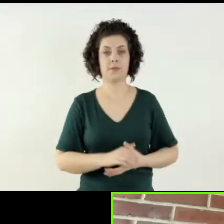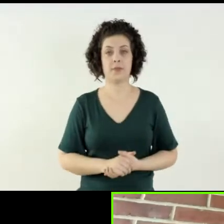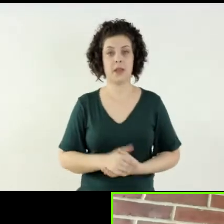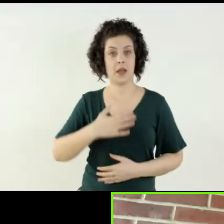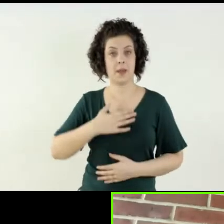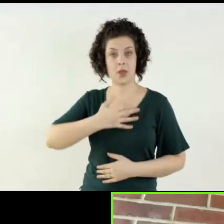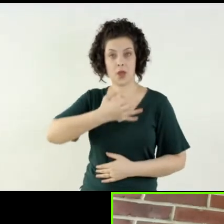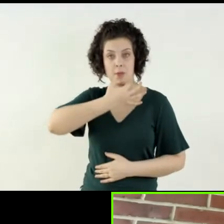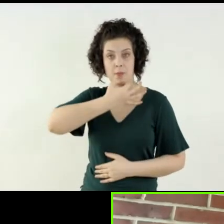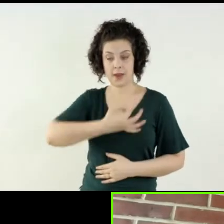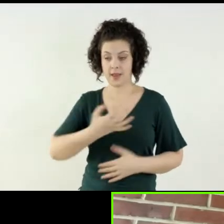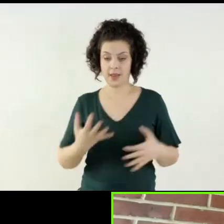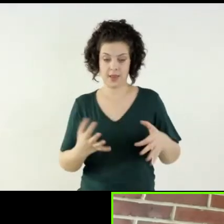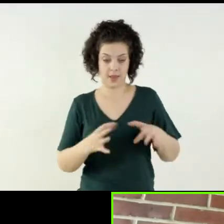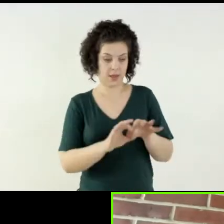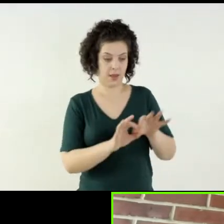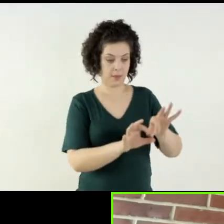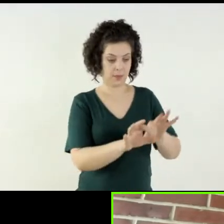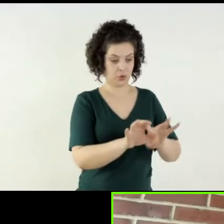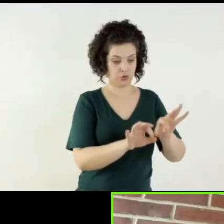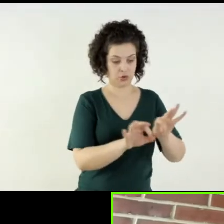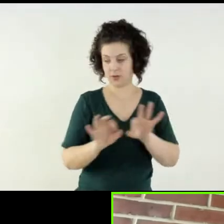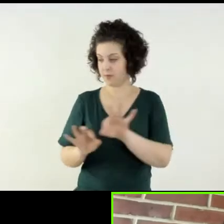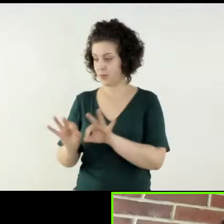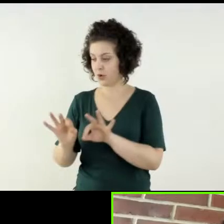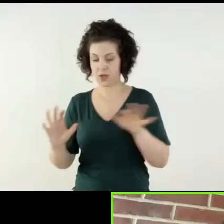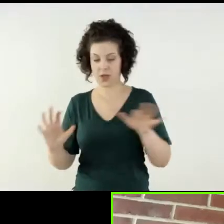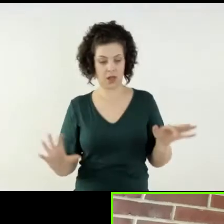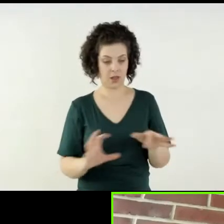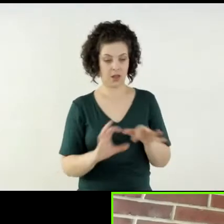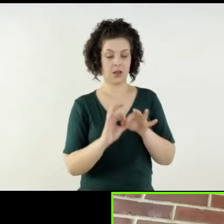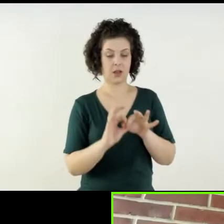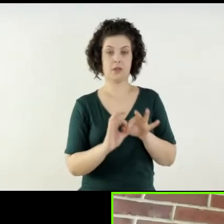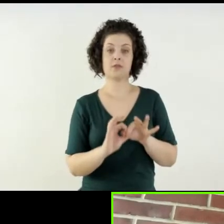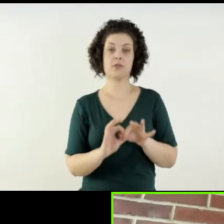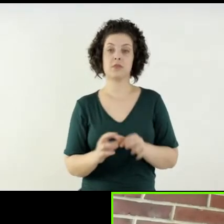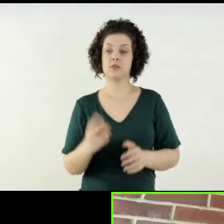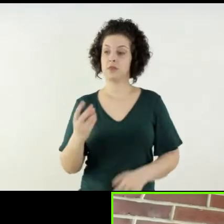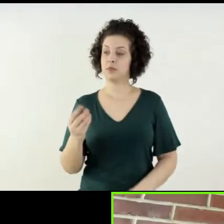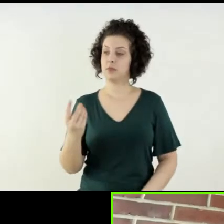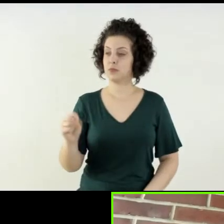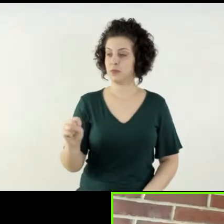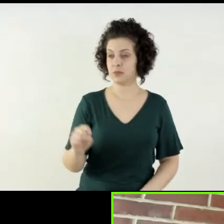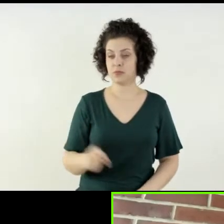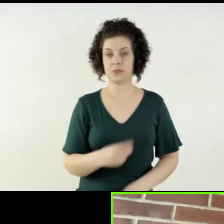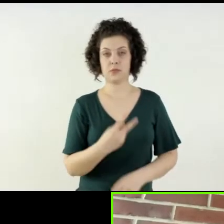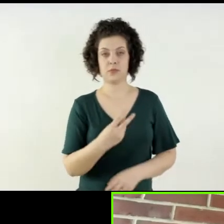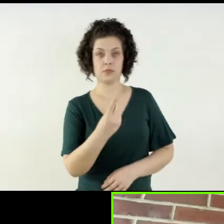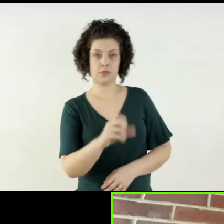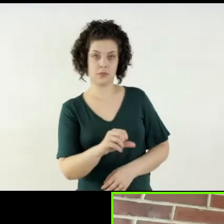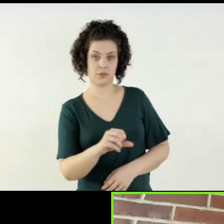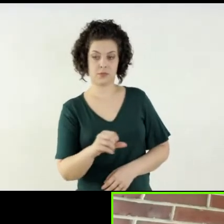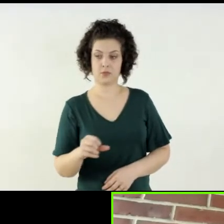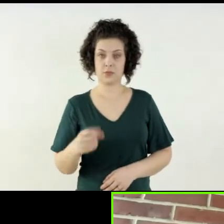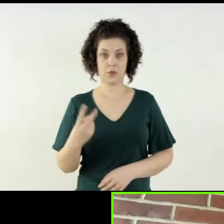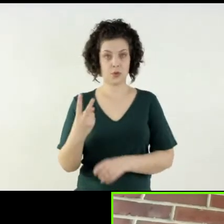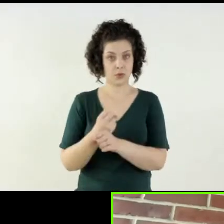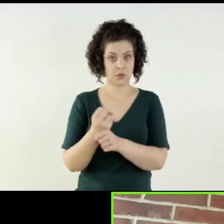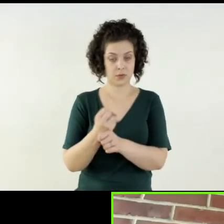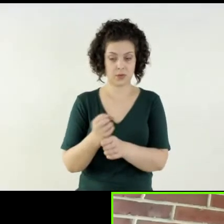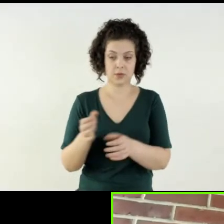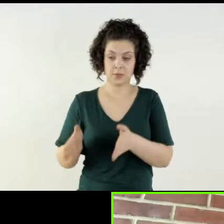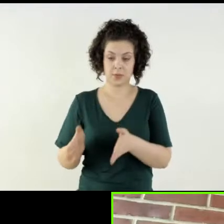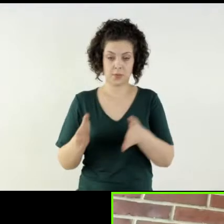projects, which happened in subsequent years, 2018 and 2019, although they're ongoing in their own ways, it's a